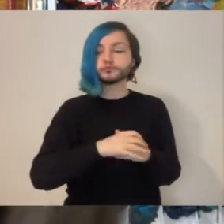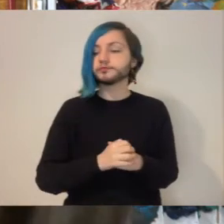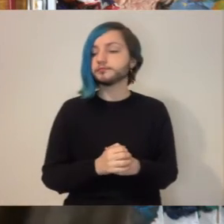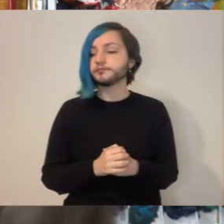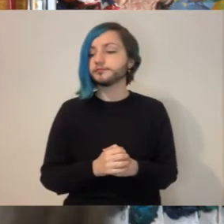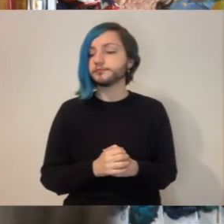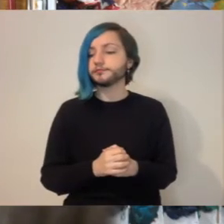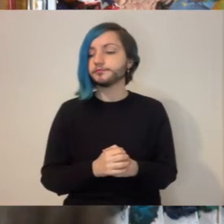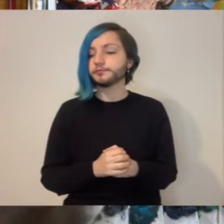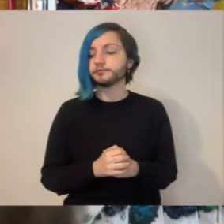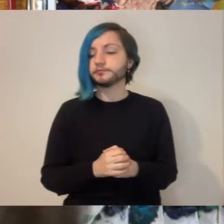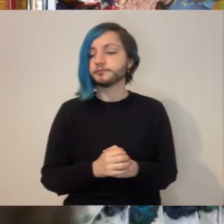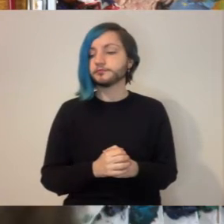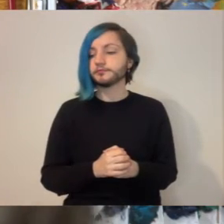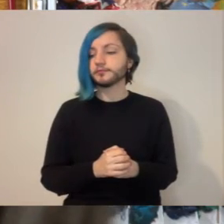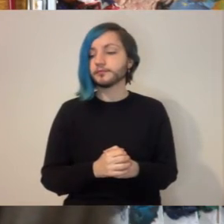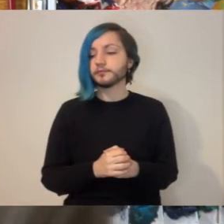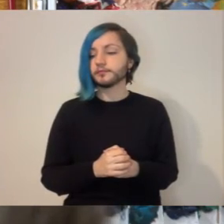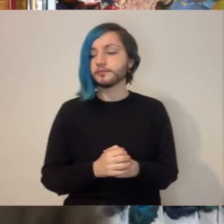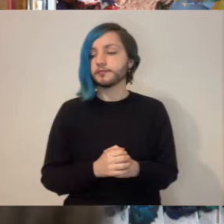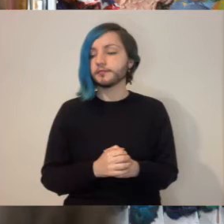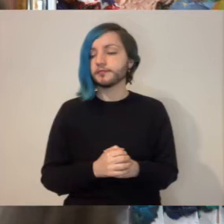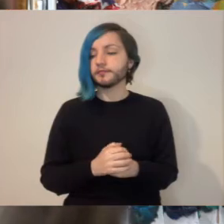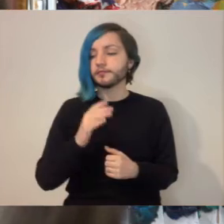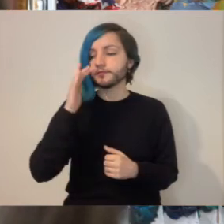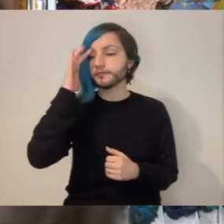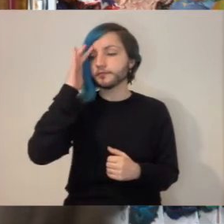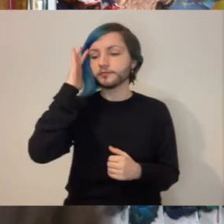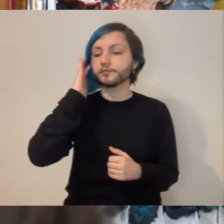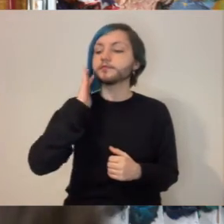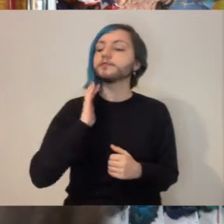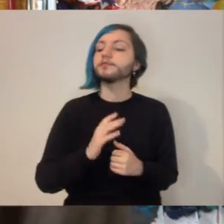up over here as we come down here.